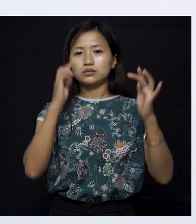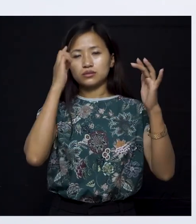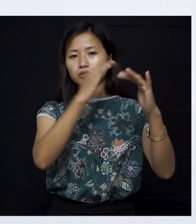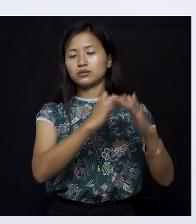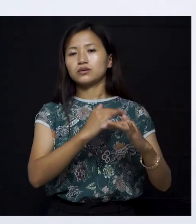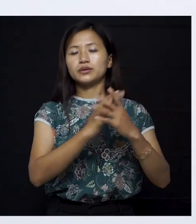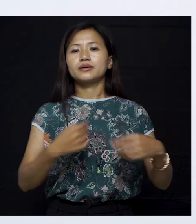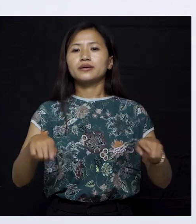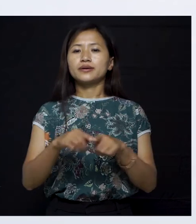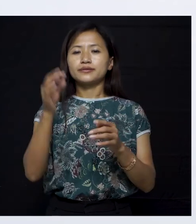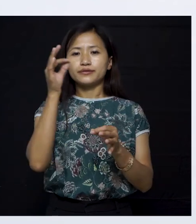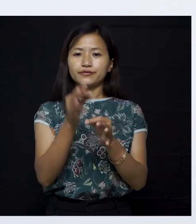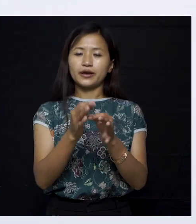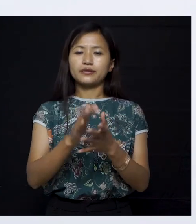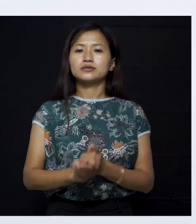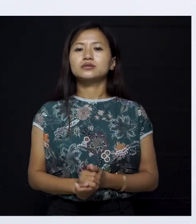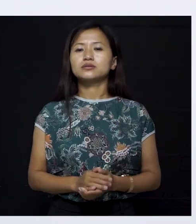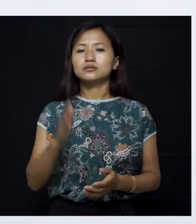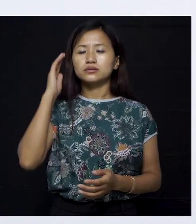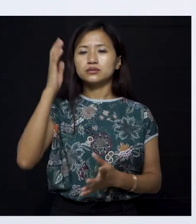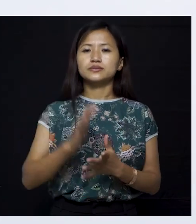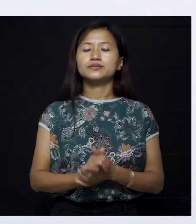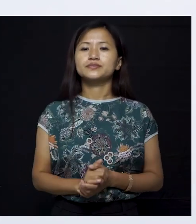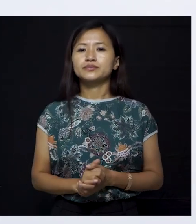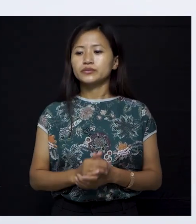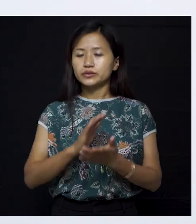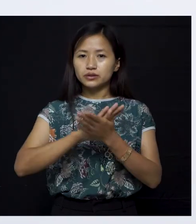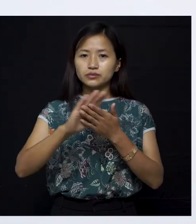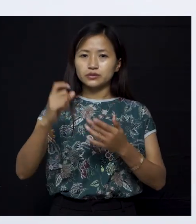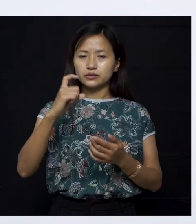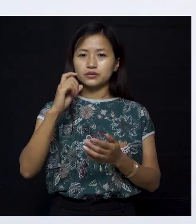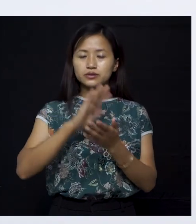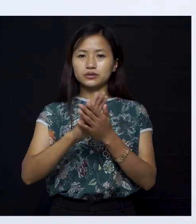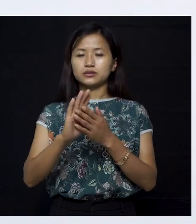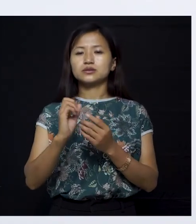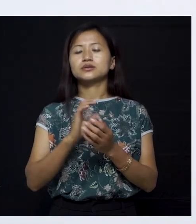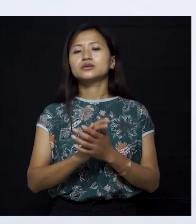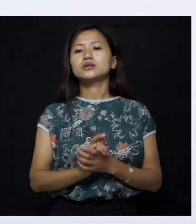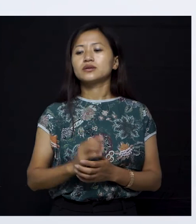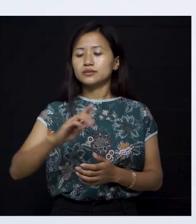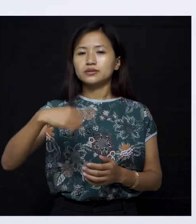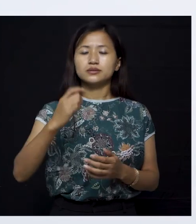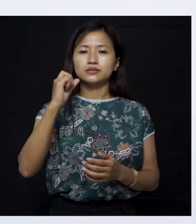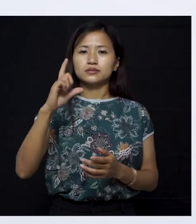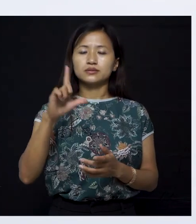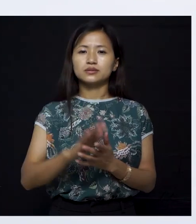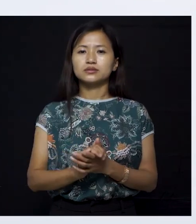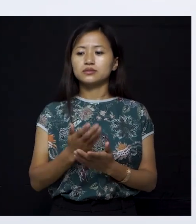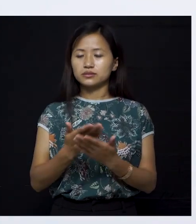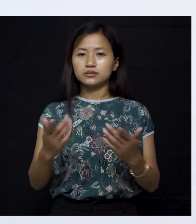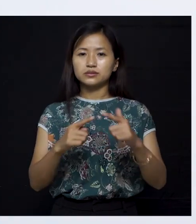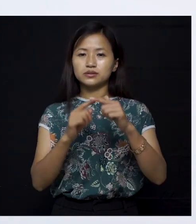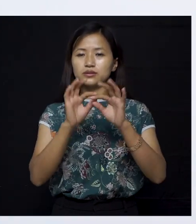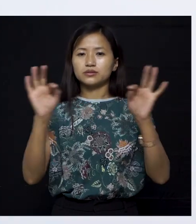faith that she has in her God. And so with this, we conclude this chapter. In the next class, I will touch a little bit on the themes